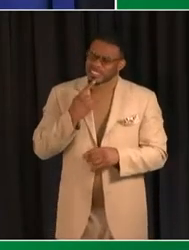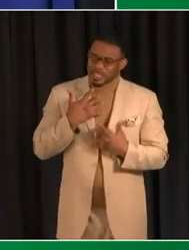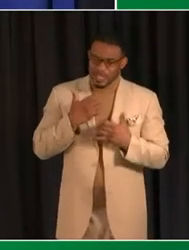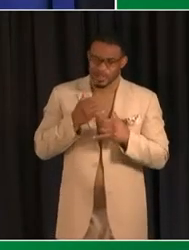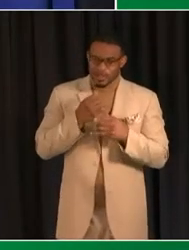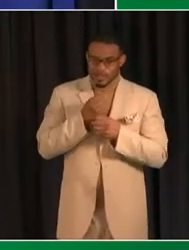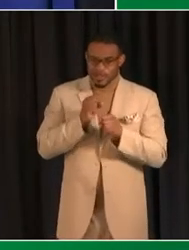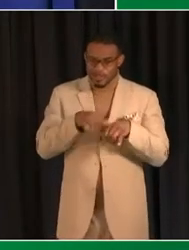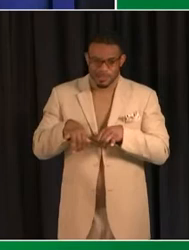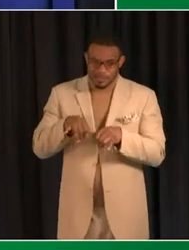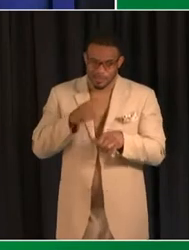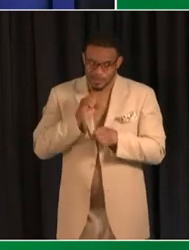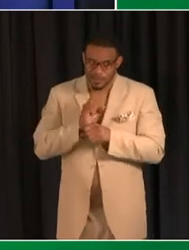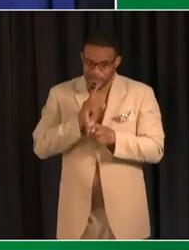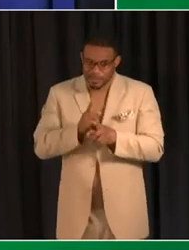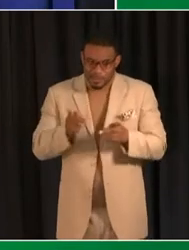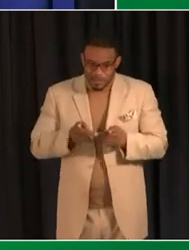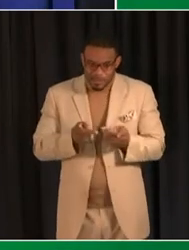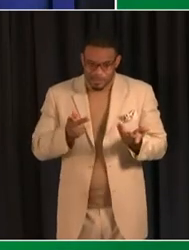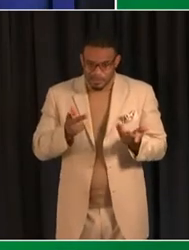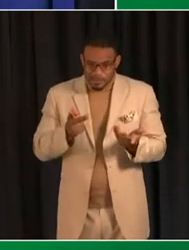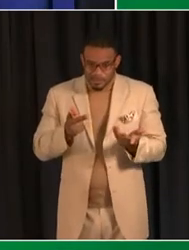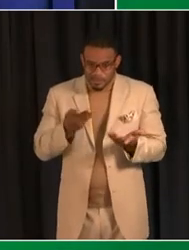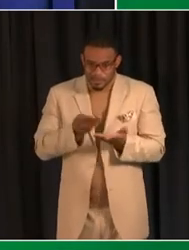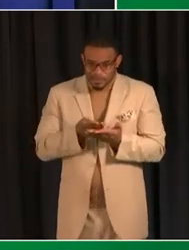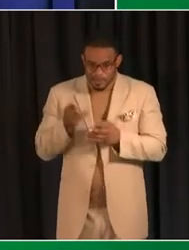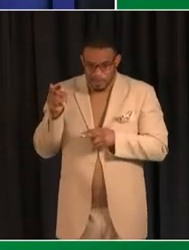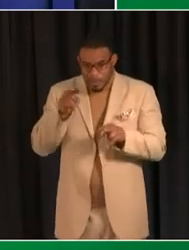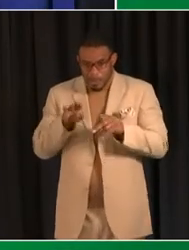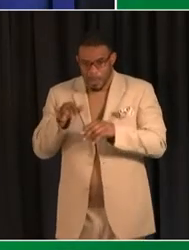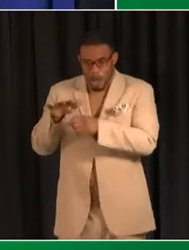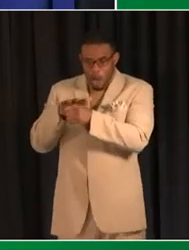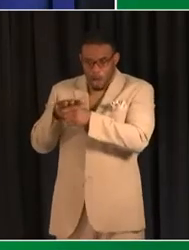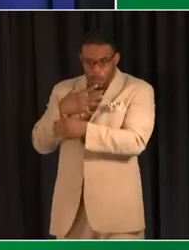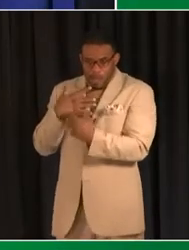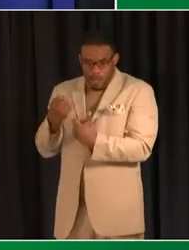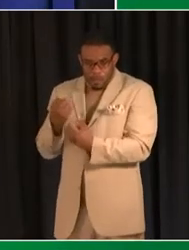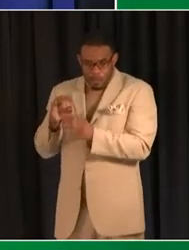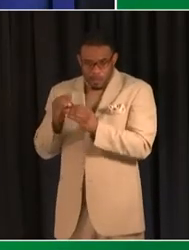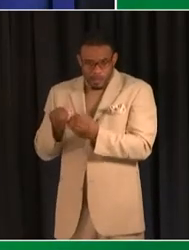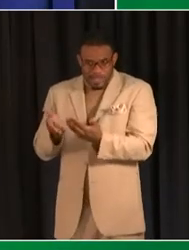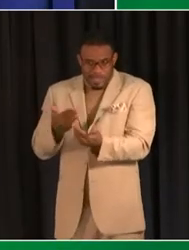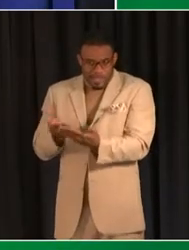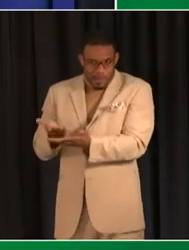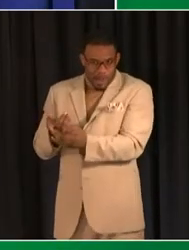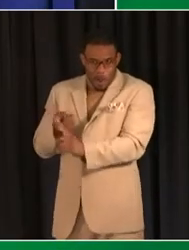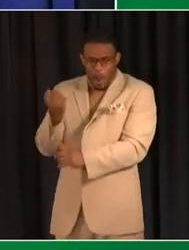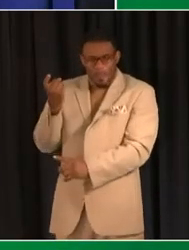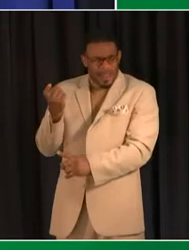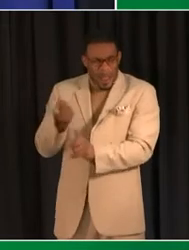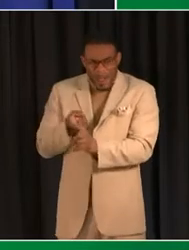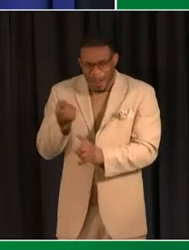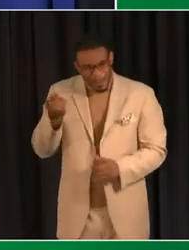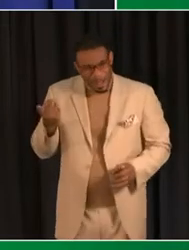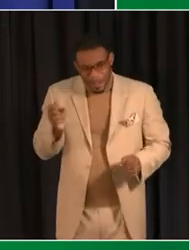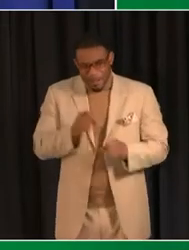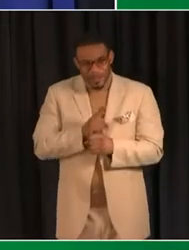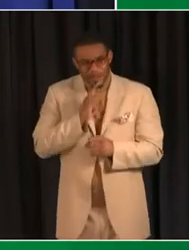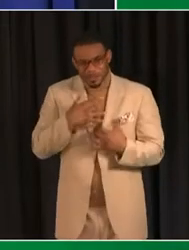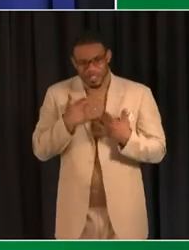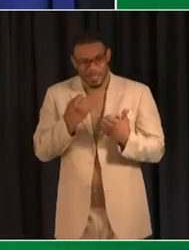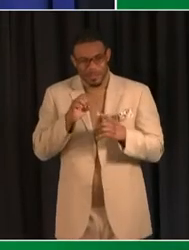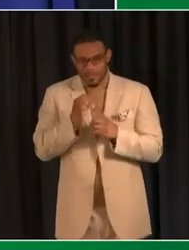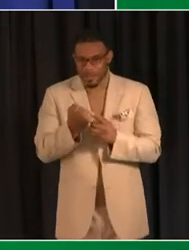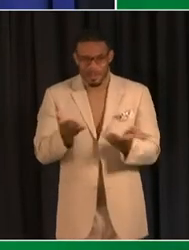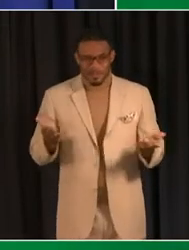safety standards. It really is a place that is monitored by, local health organizations to ensure that it's